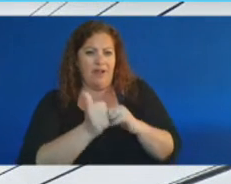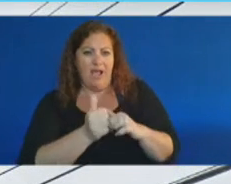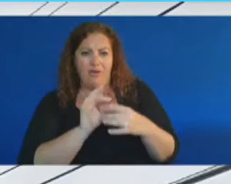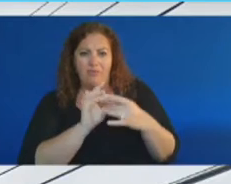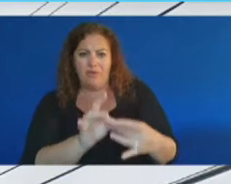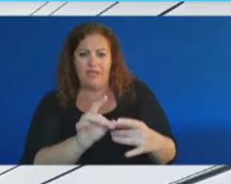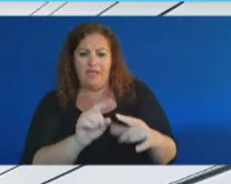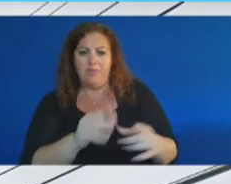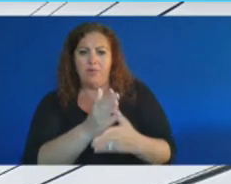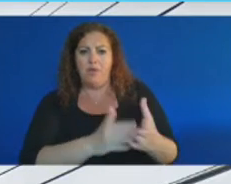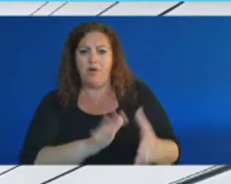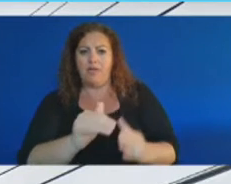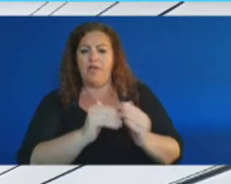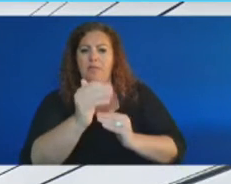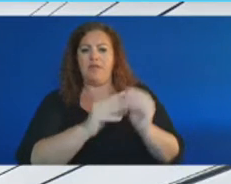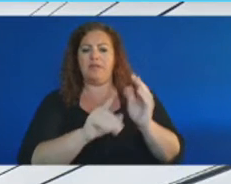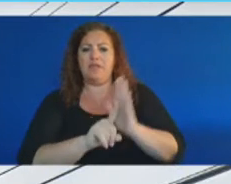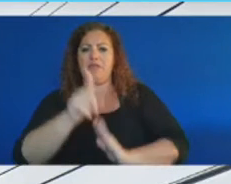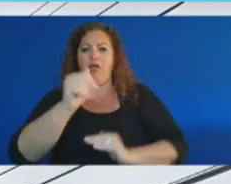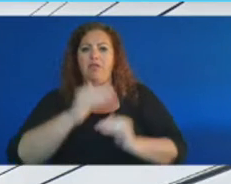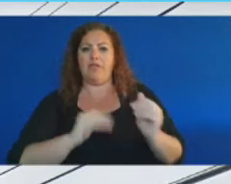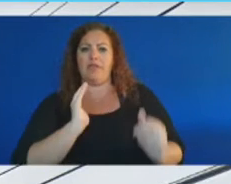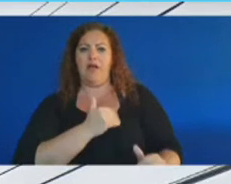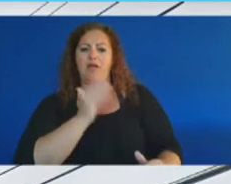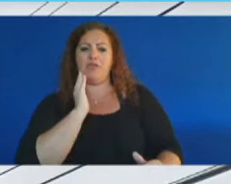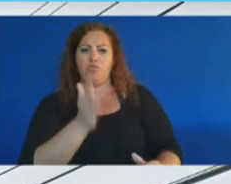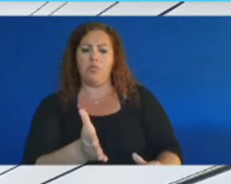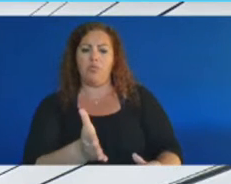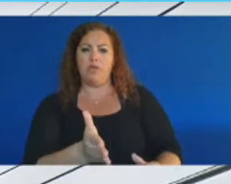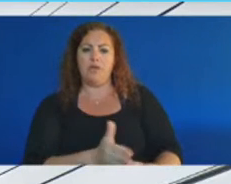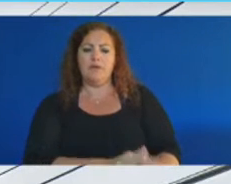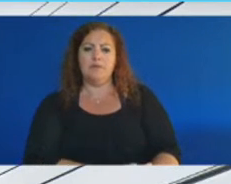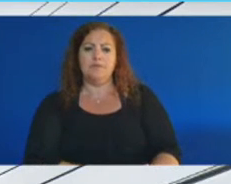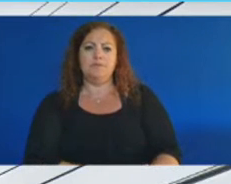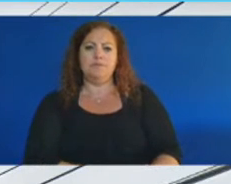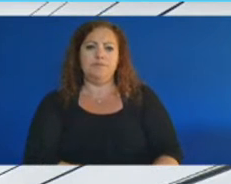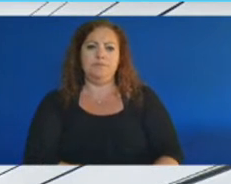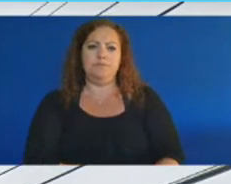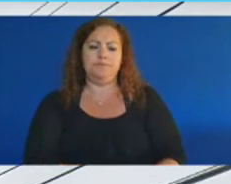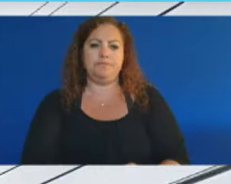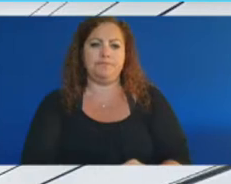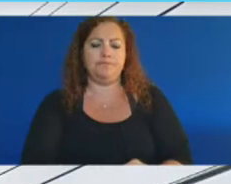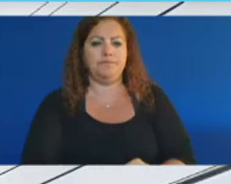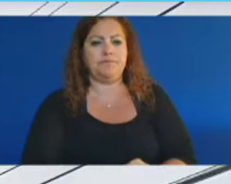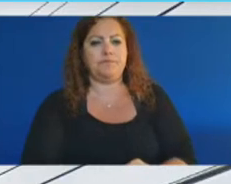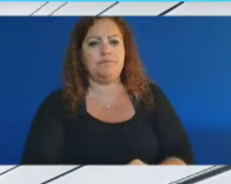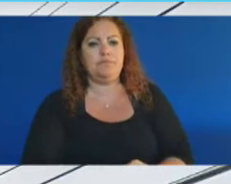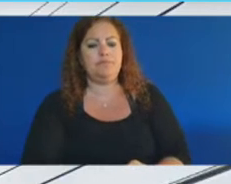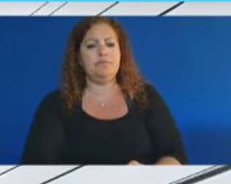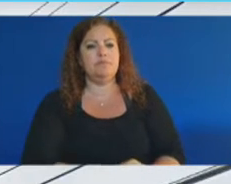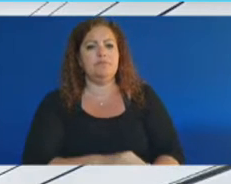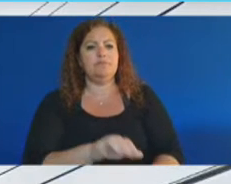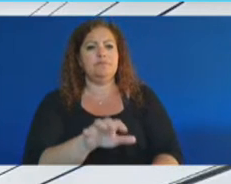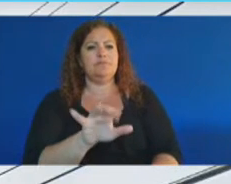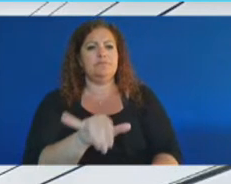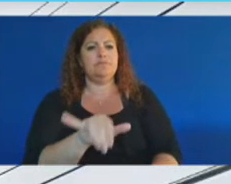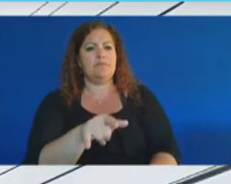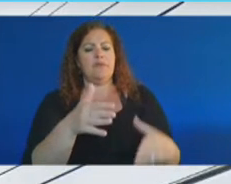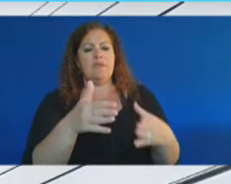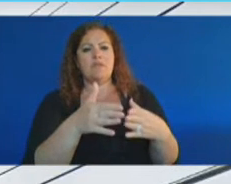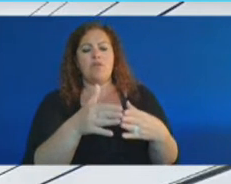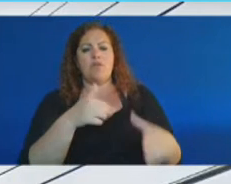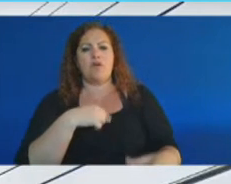building I believe is taller than ours would be um the the real discussion has been the corner um and I think they're closer maybe he said to